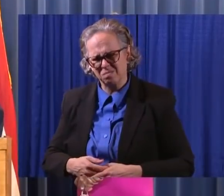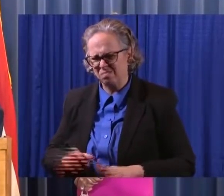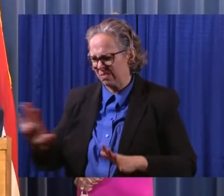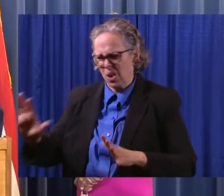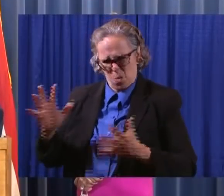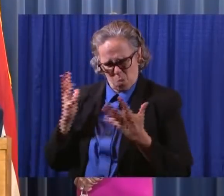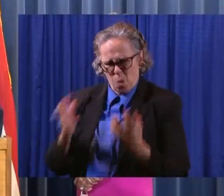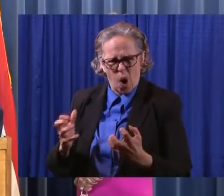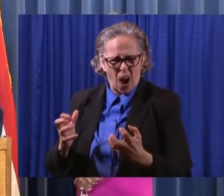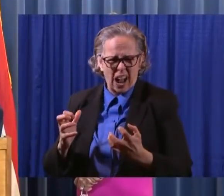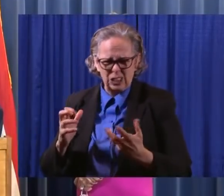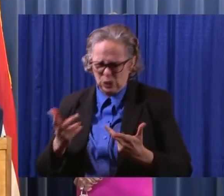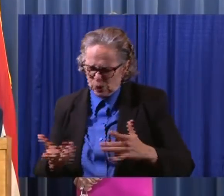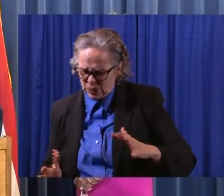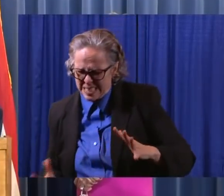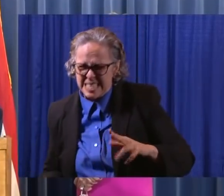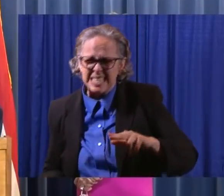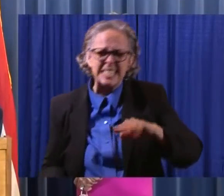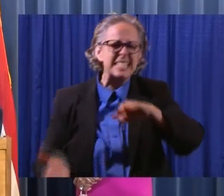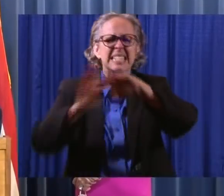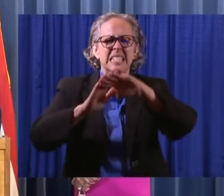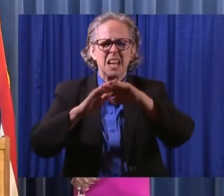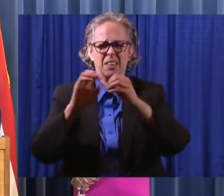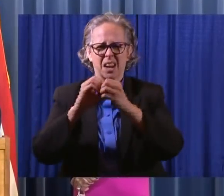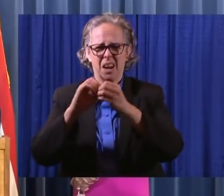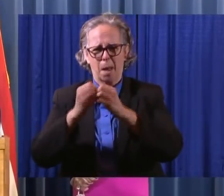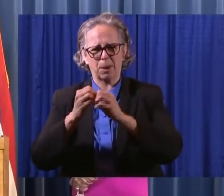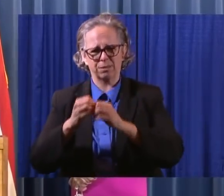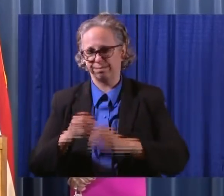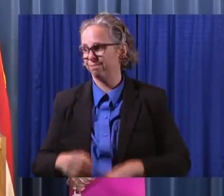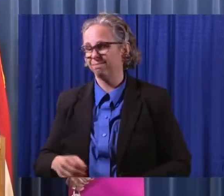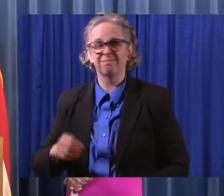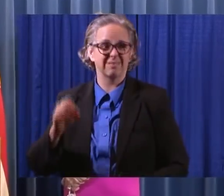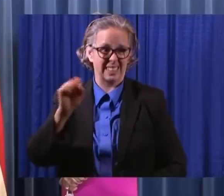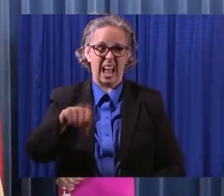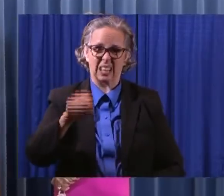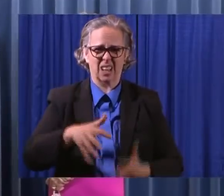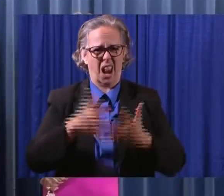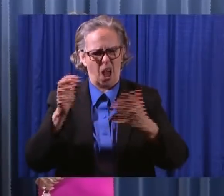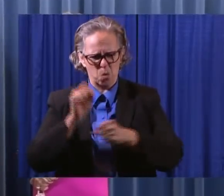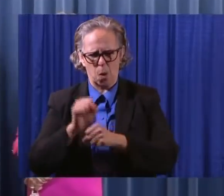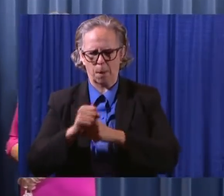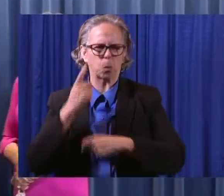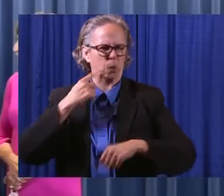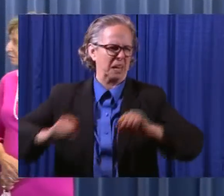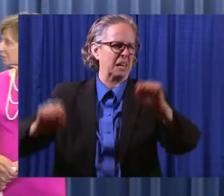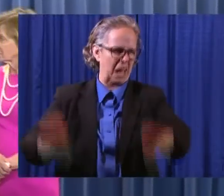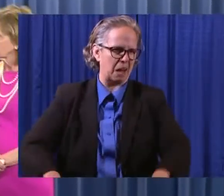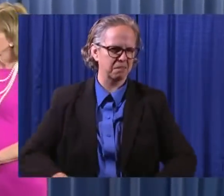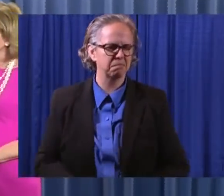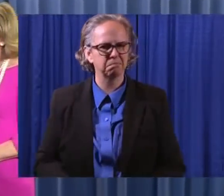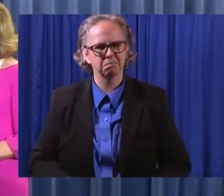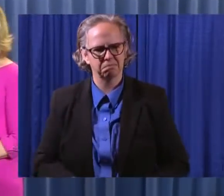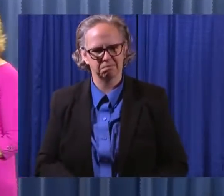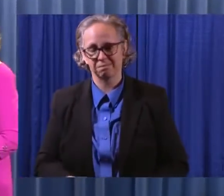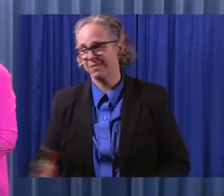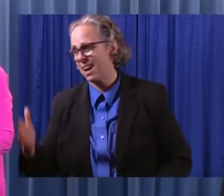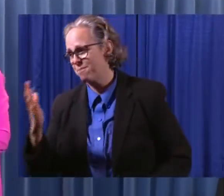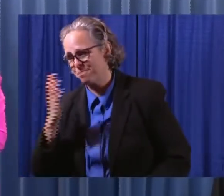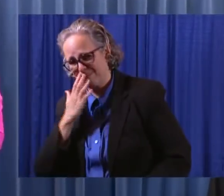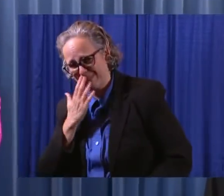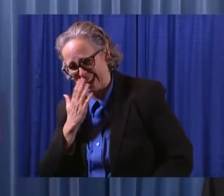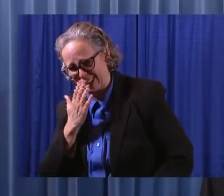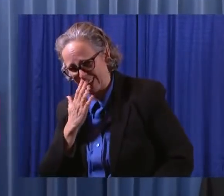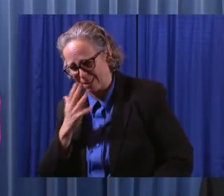start picking that back up. Yeah, we have a lot of work to do, but I think we're going to get there. Okay, good. Thanks, doctor. We appreciate it. Thank you very much.